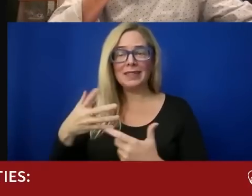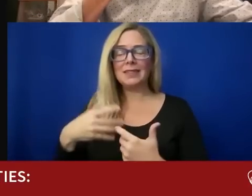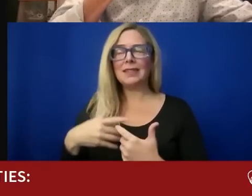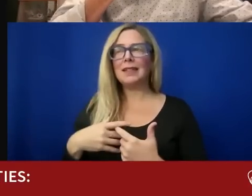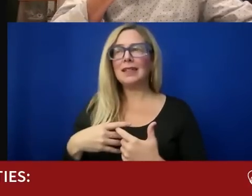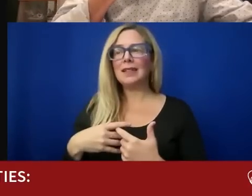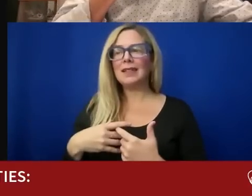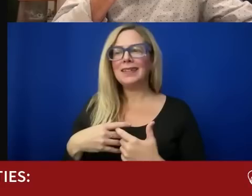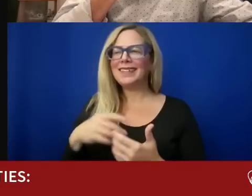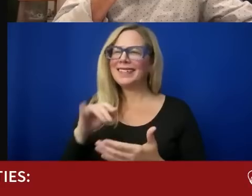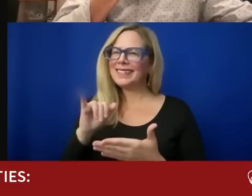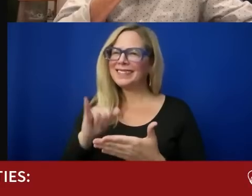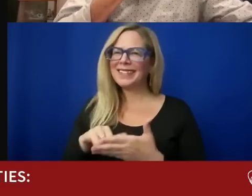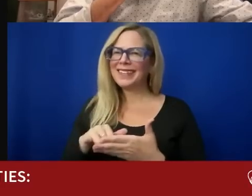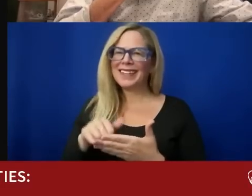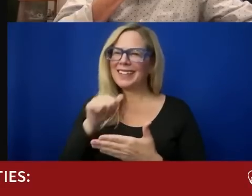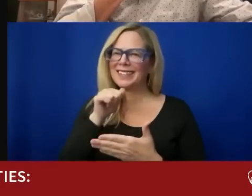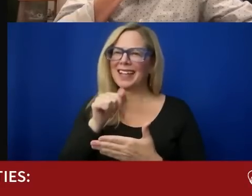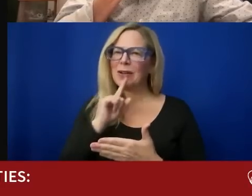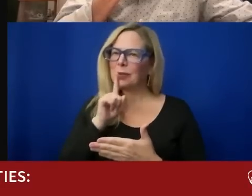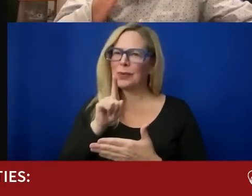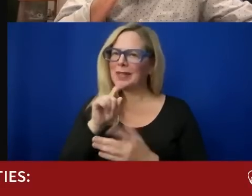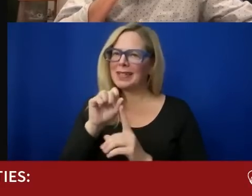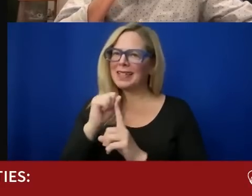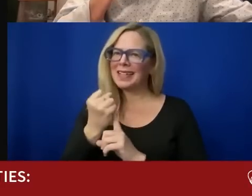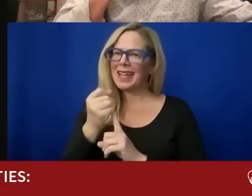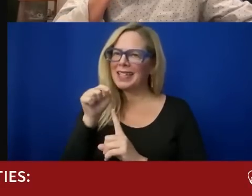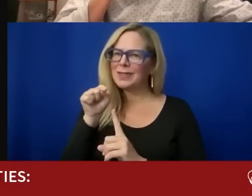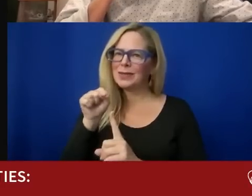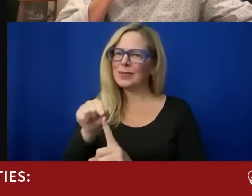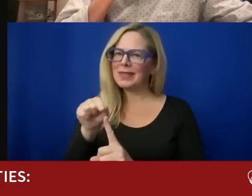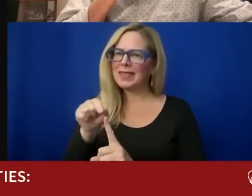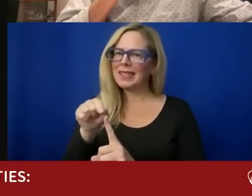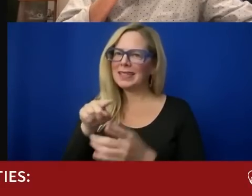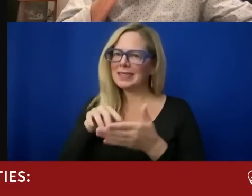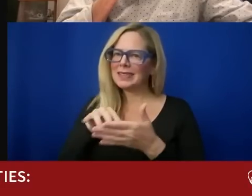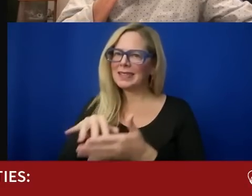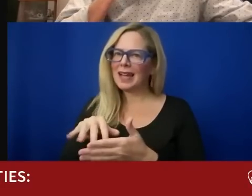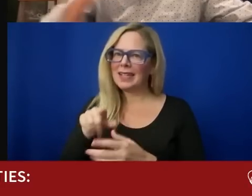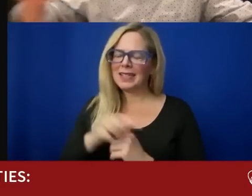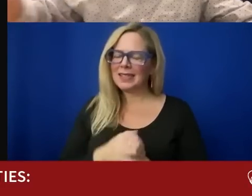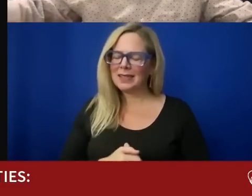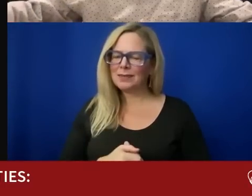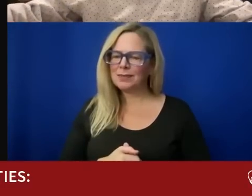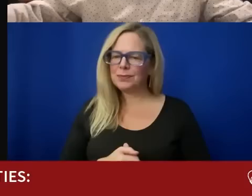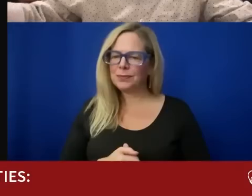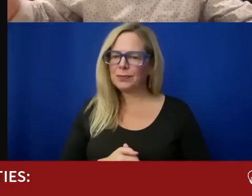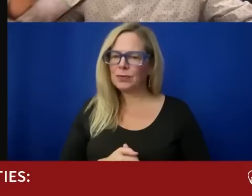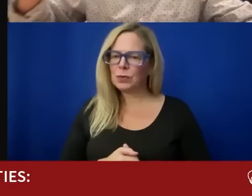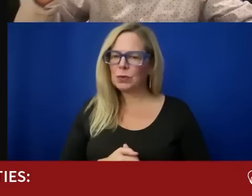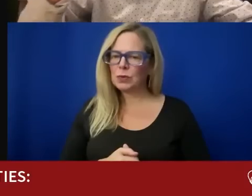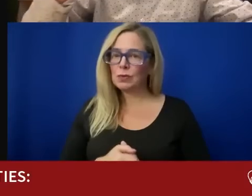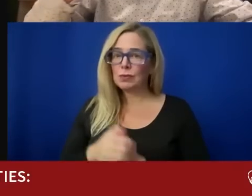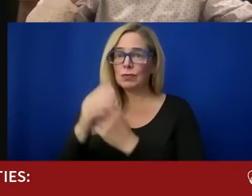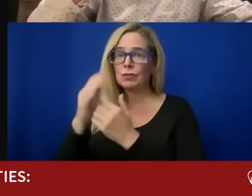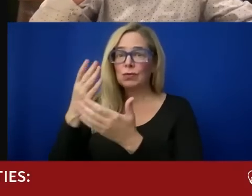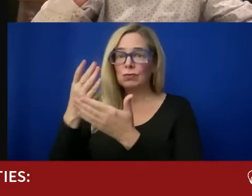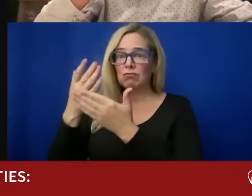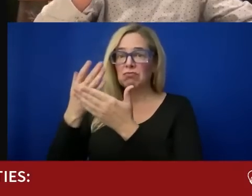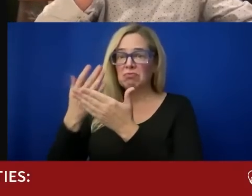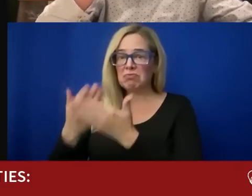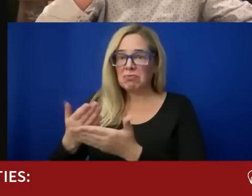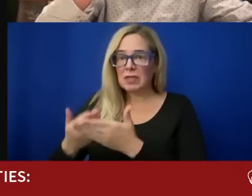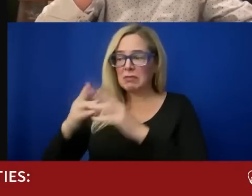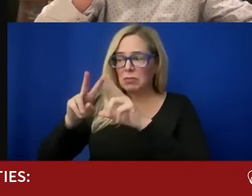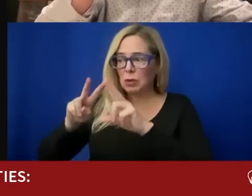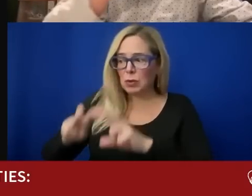healthcare. That wasn't necessarily the case in our study. And what we really found when we ran some regression models to